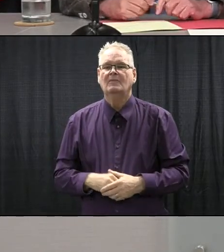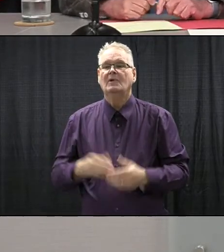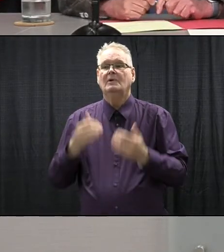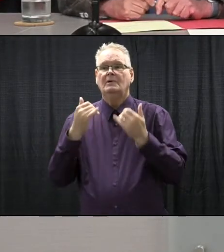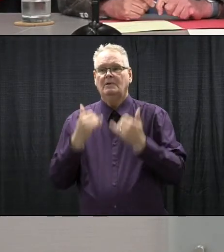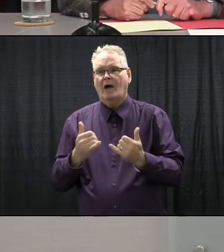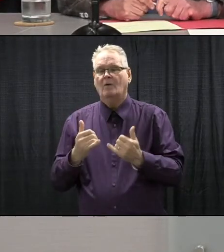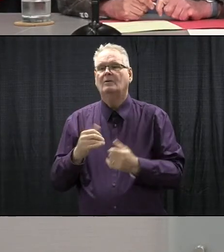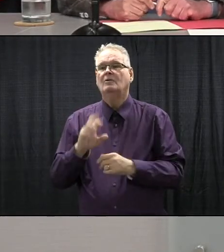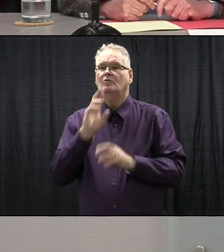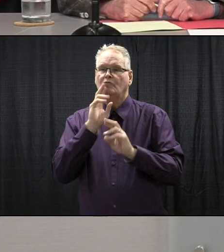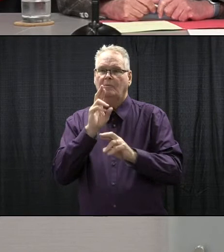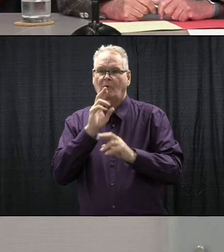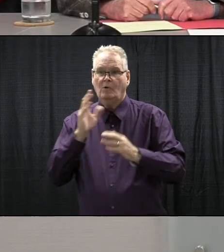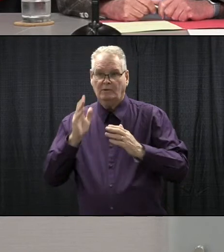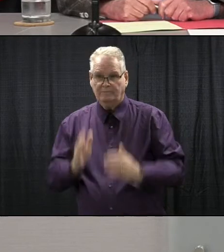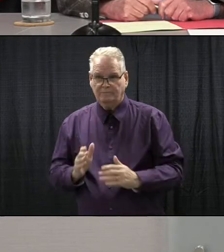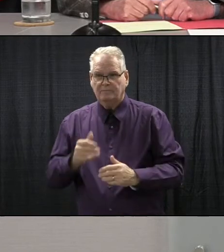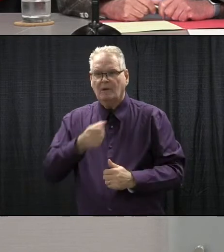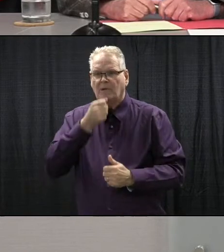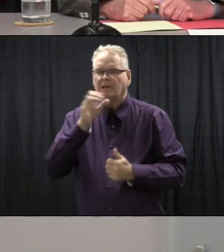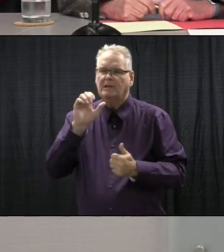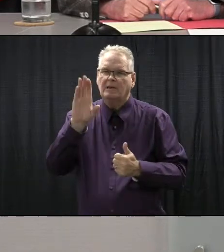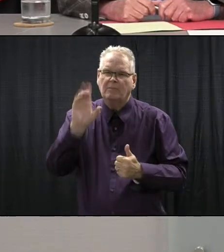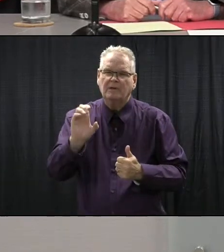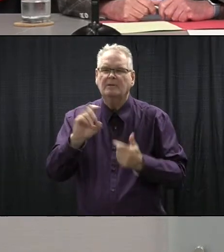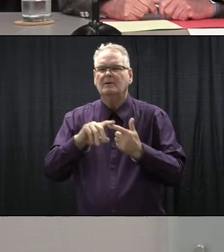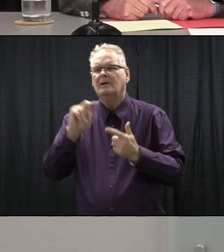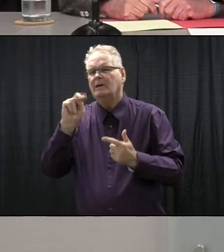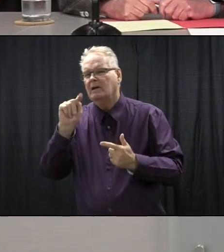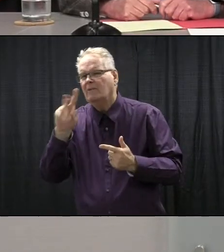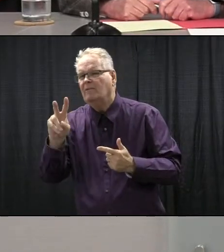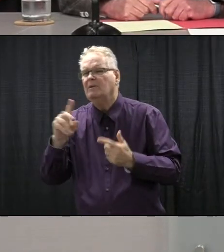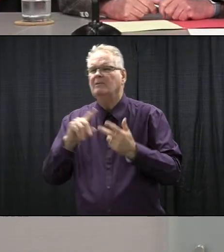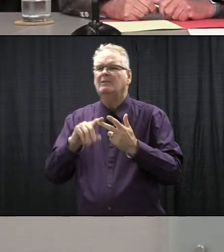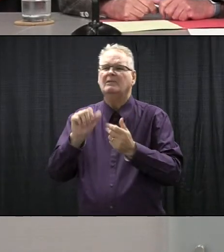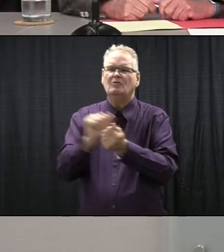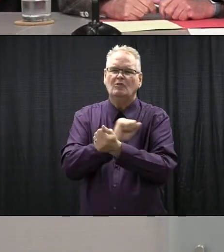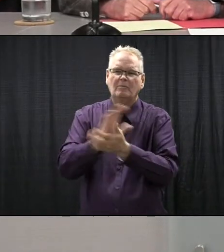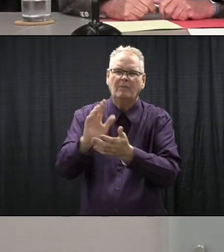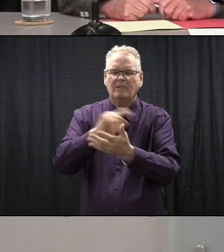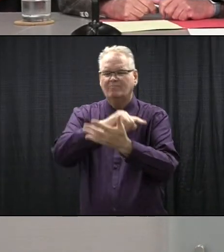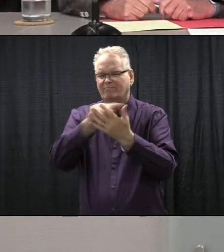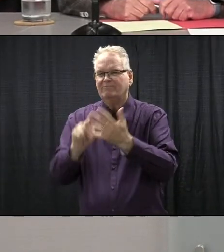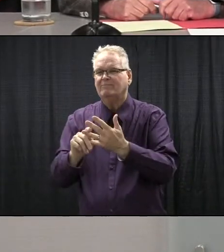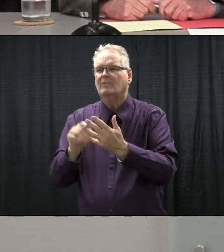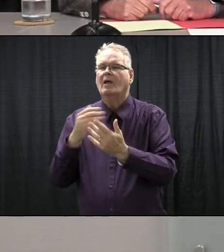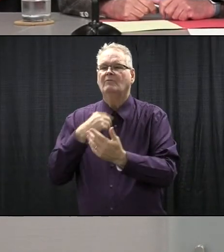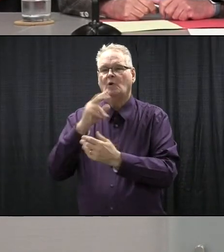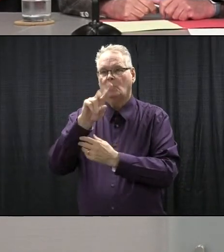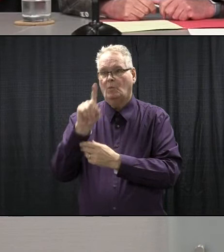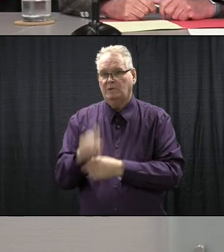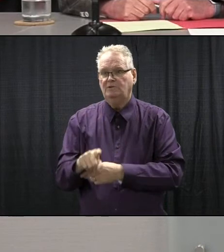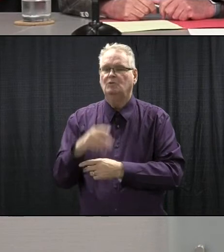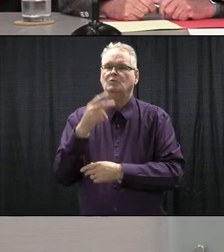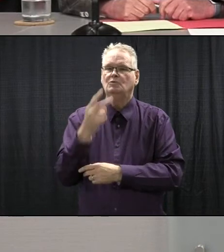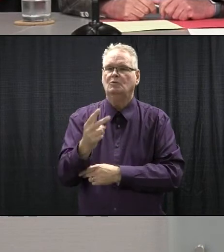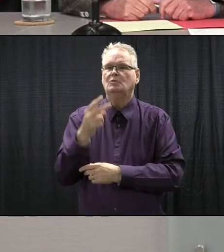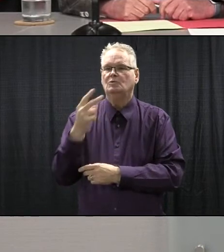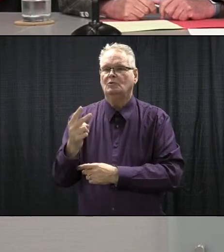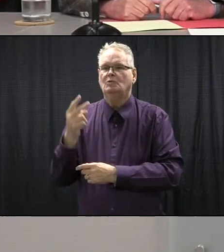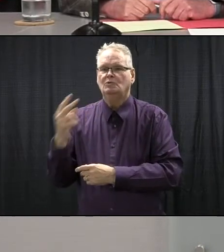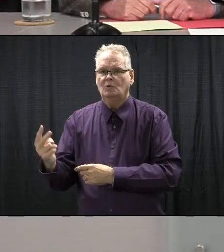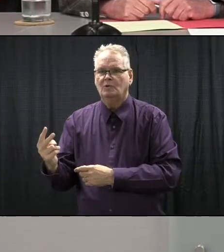the opportunity to ask 1 question and 1 follow-up. Following this, there will be a final round where each reporter will have the opportunity to ask 1 final